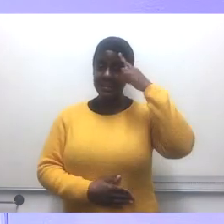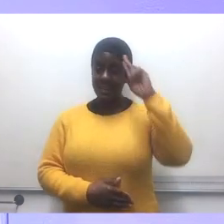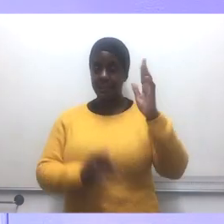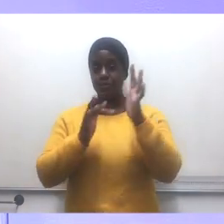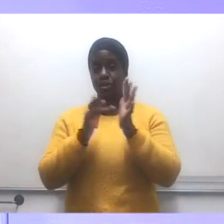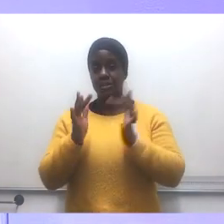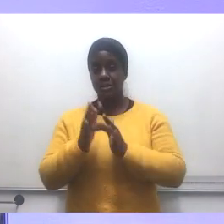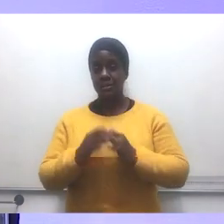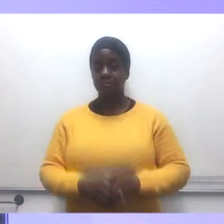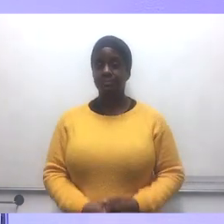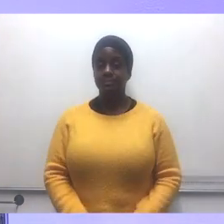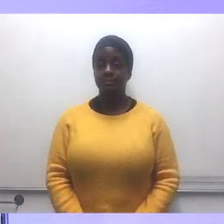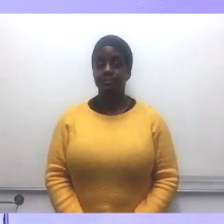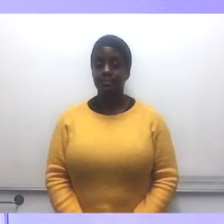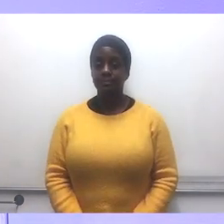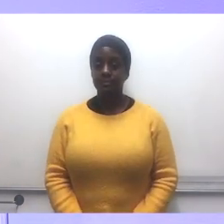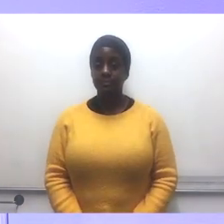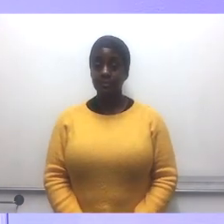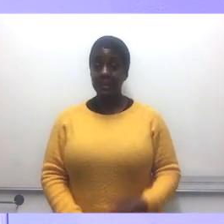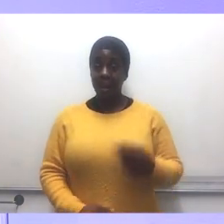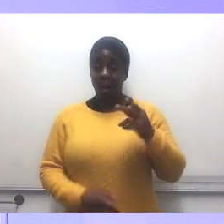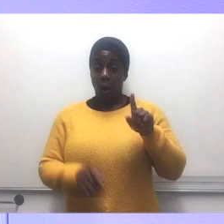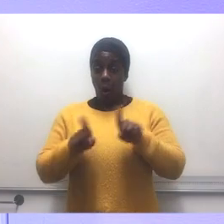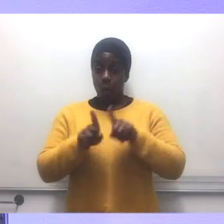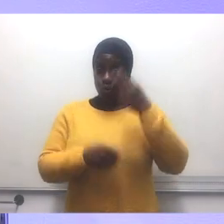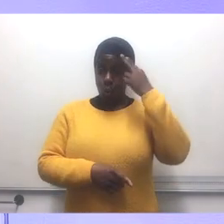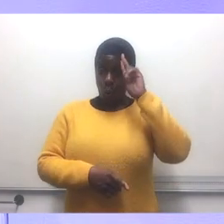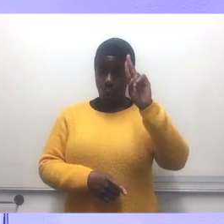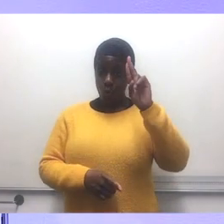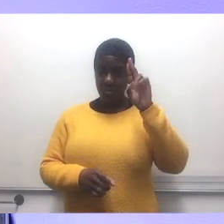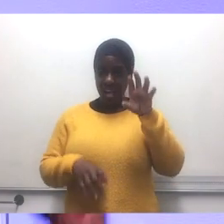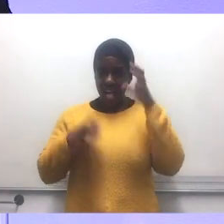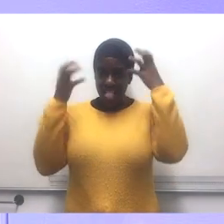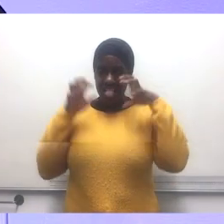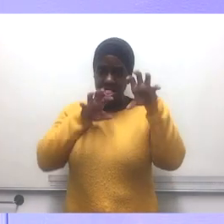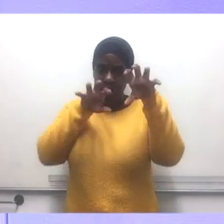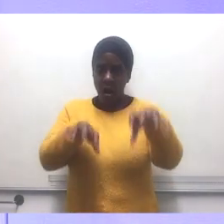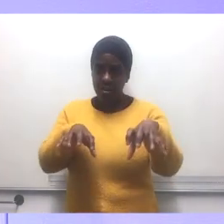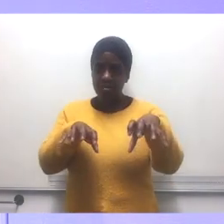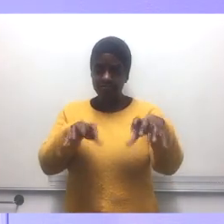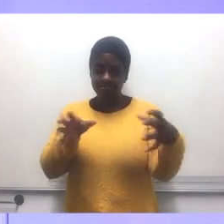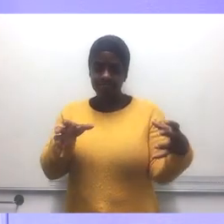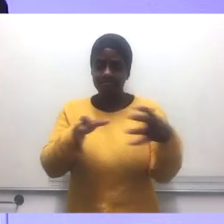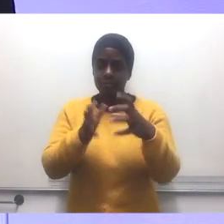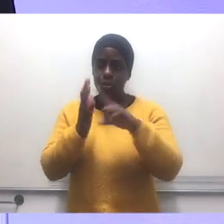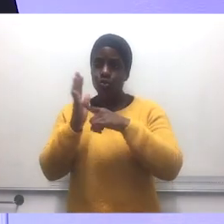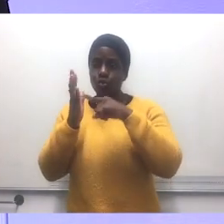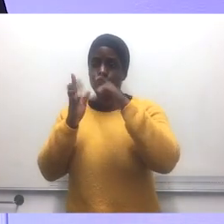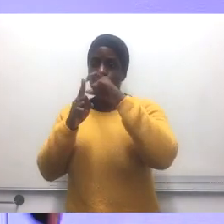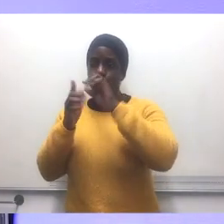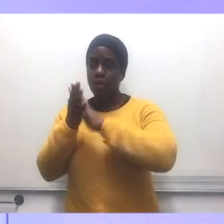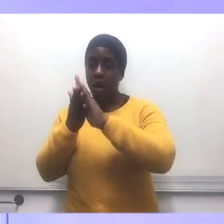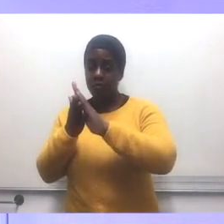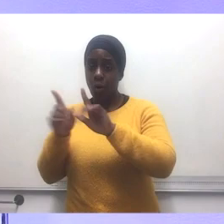name. He is also called the Lion of the tribe of Judah. He is also called the Alpha and the